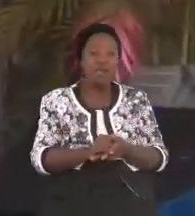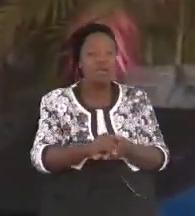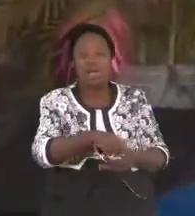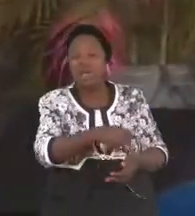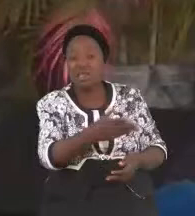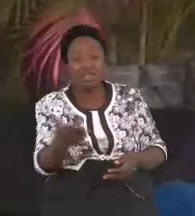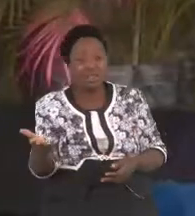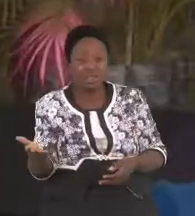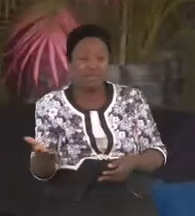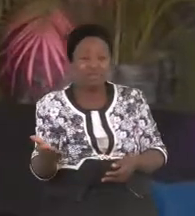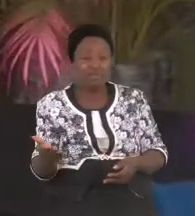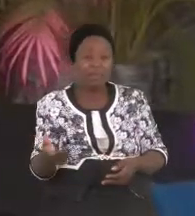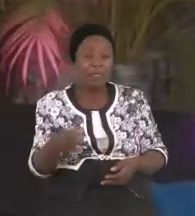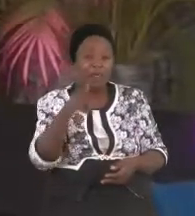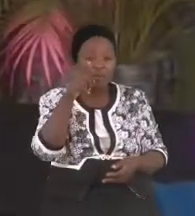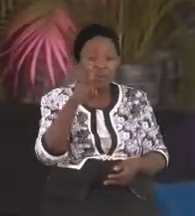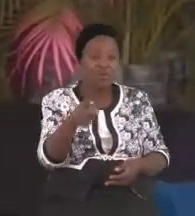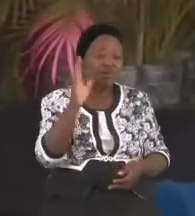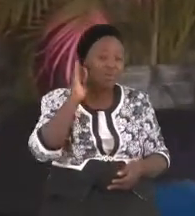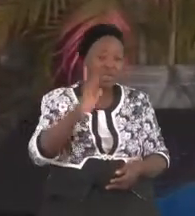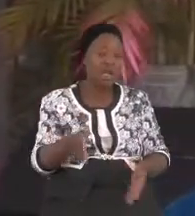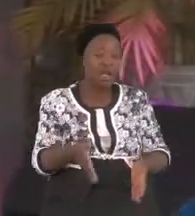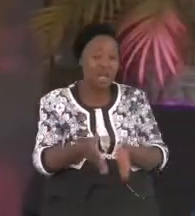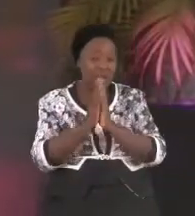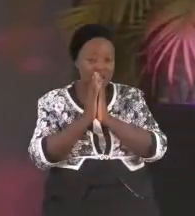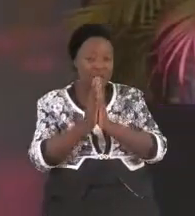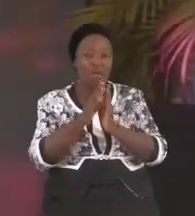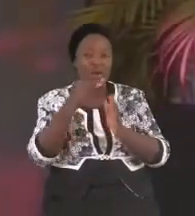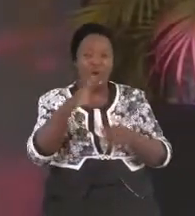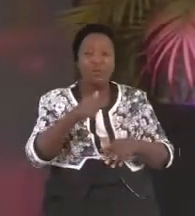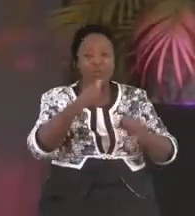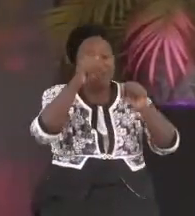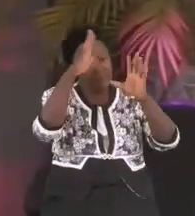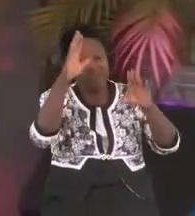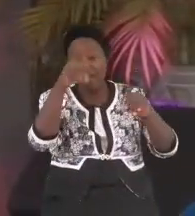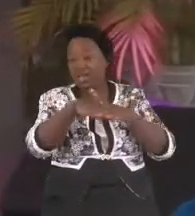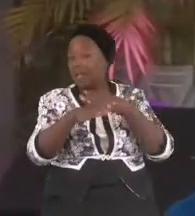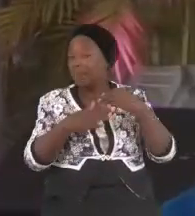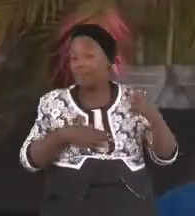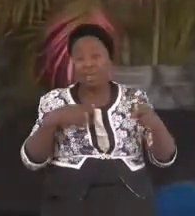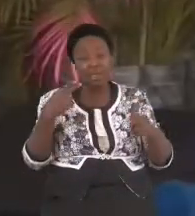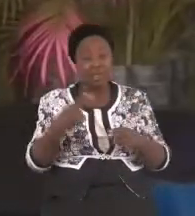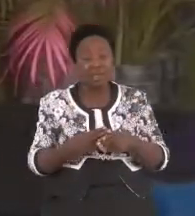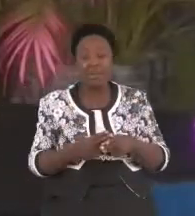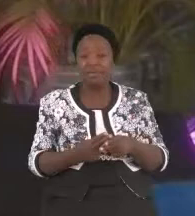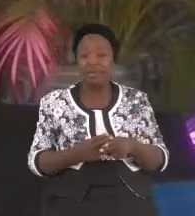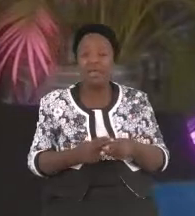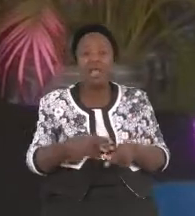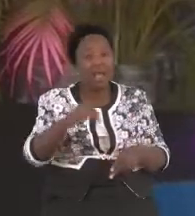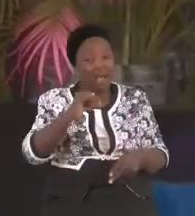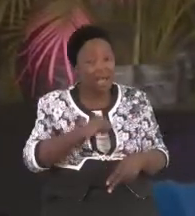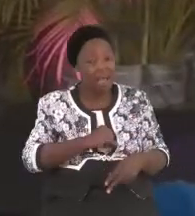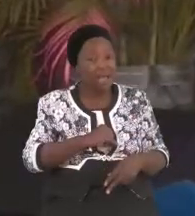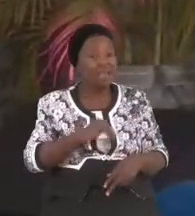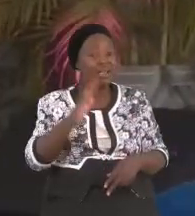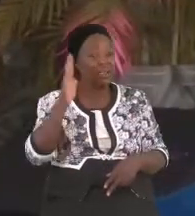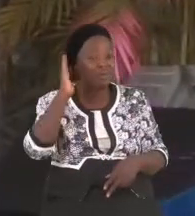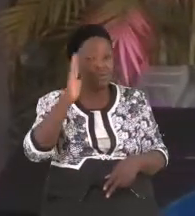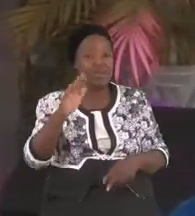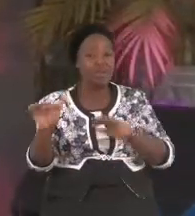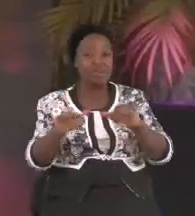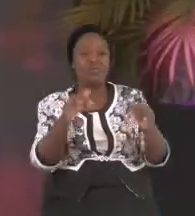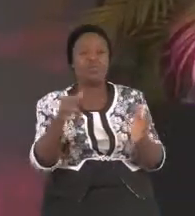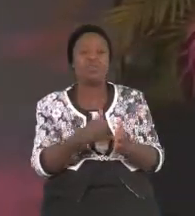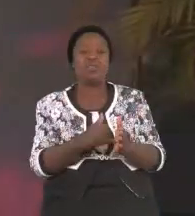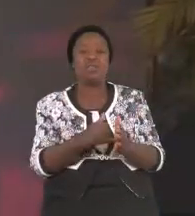whatsoever ye shall ask of the Father in my name, I will do it. That's